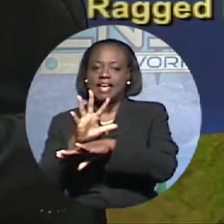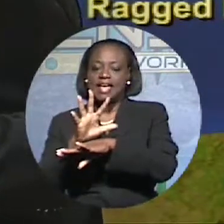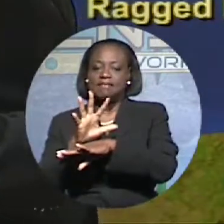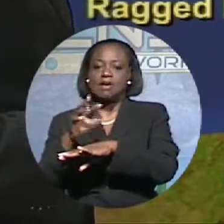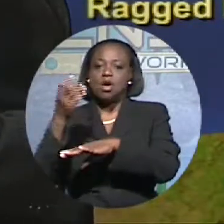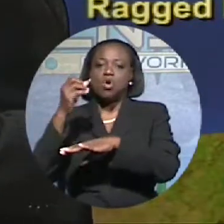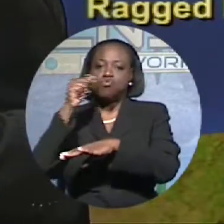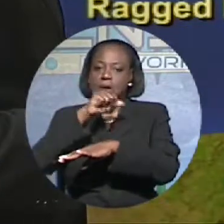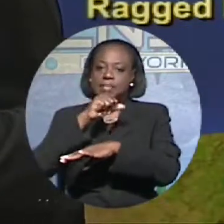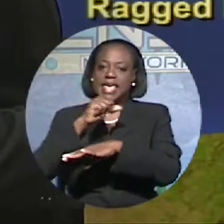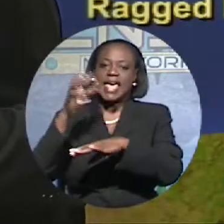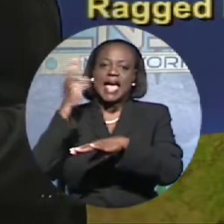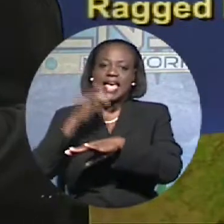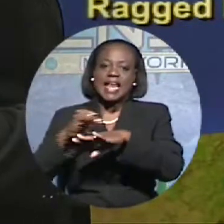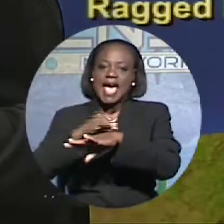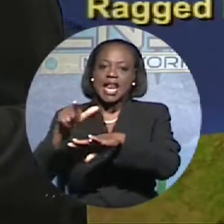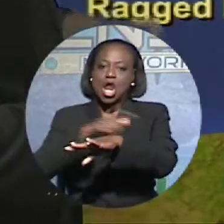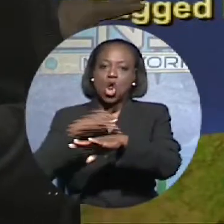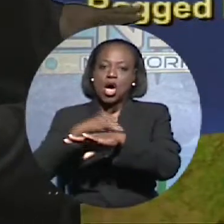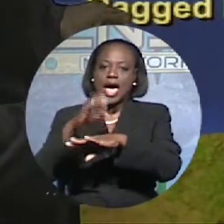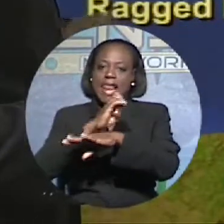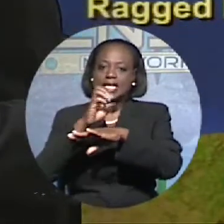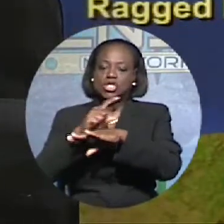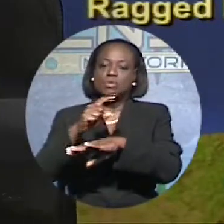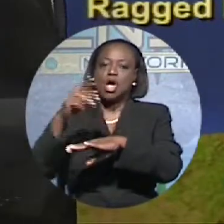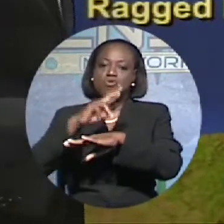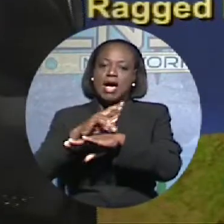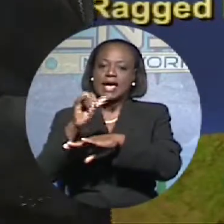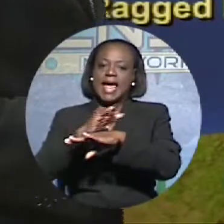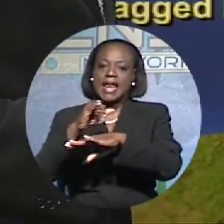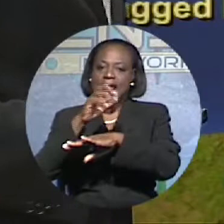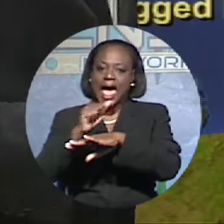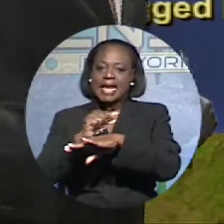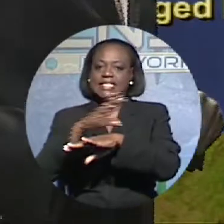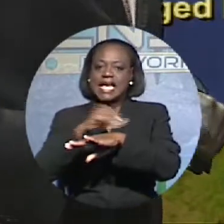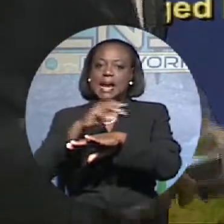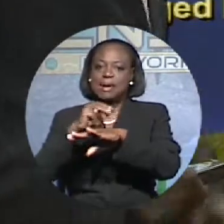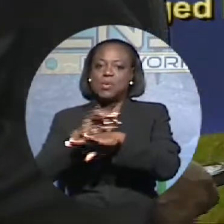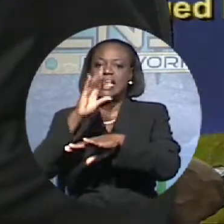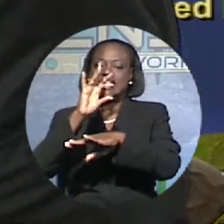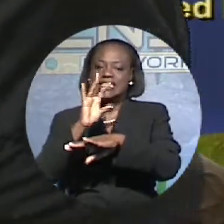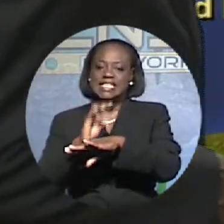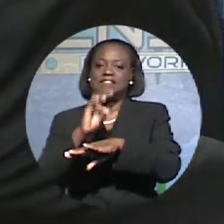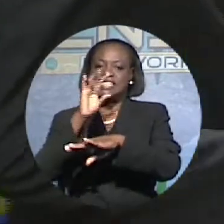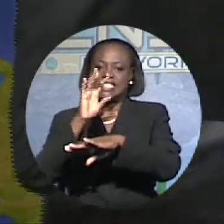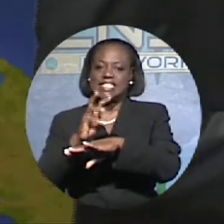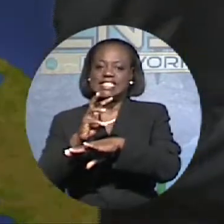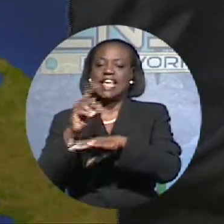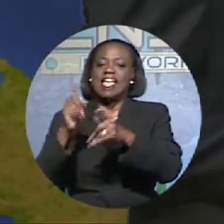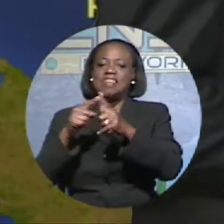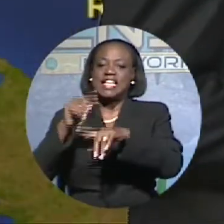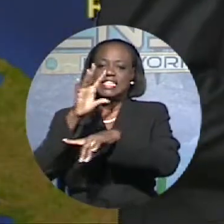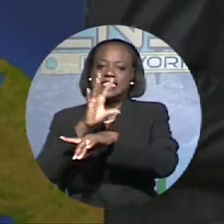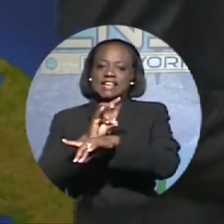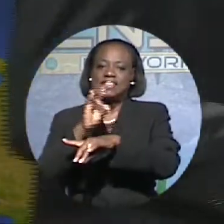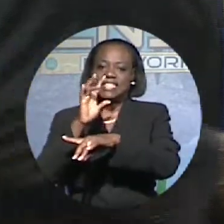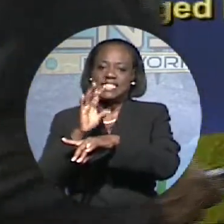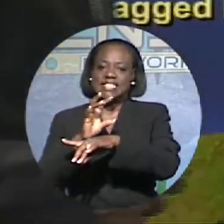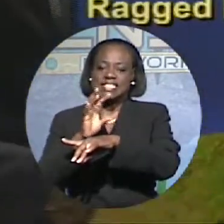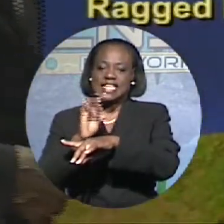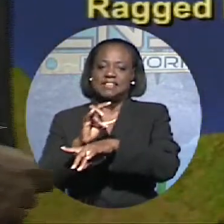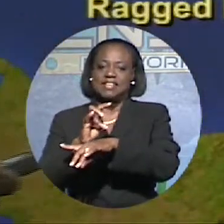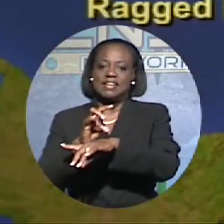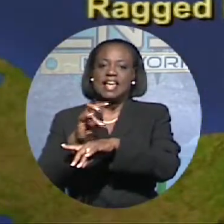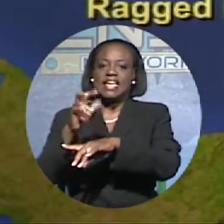into Rumkey, Cat Island, Long Island, Exuma, Ragged Island, Acklands, and Mayaguana at 76. And then we pick up a couple of 77s, Matthew, Nago,